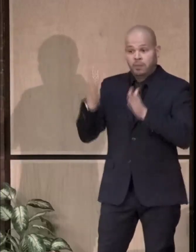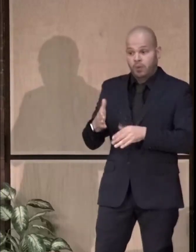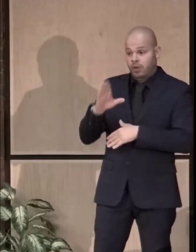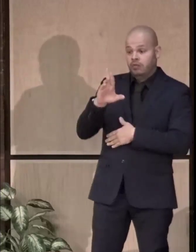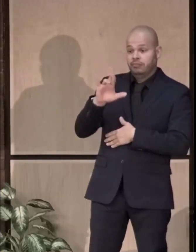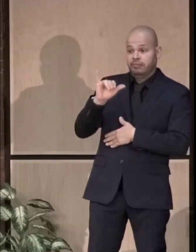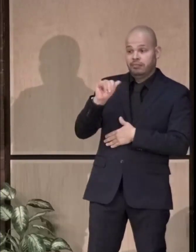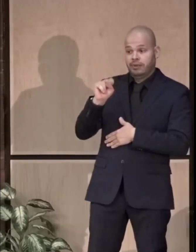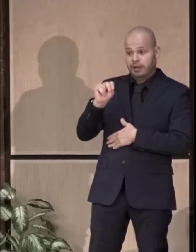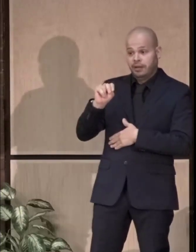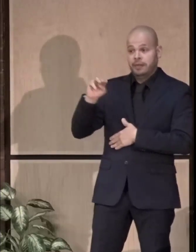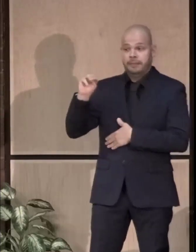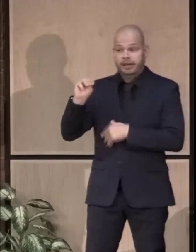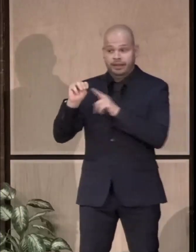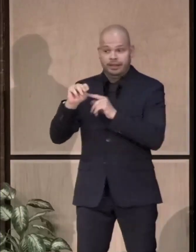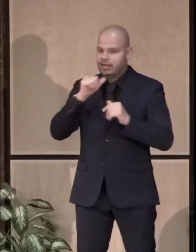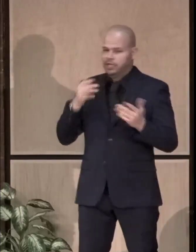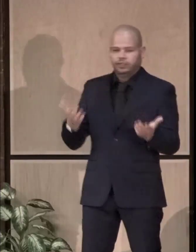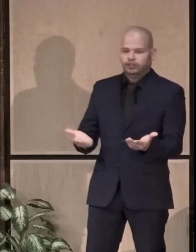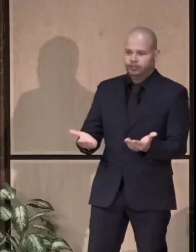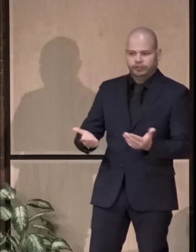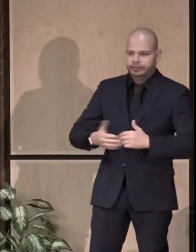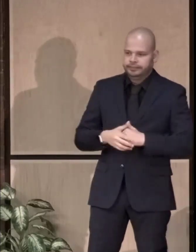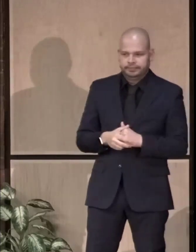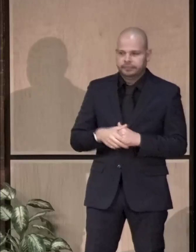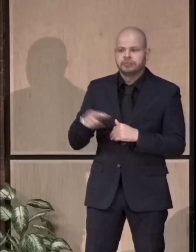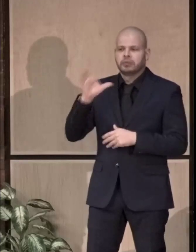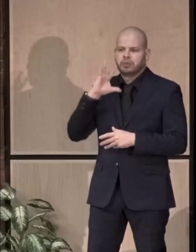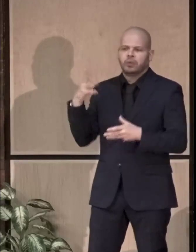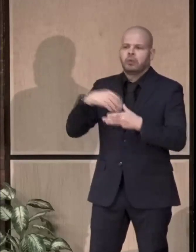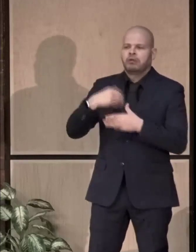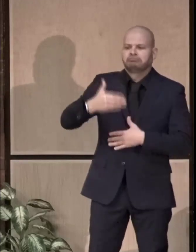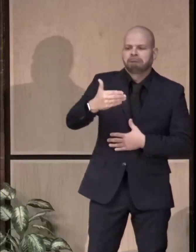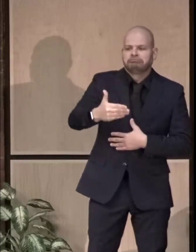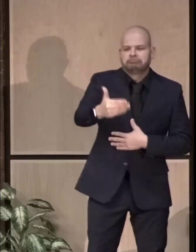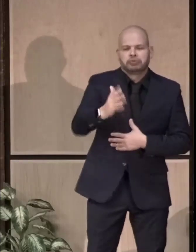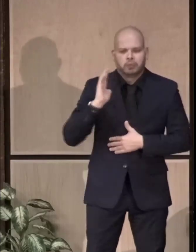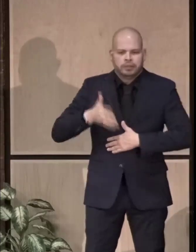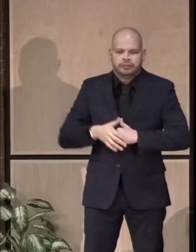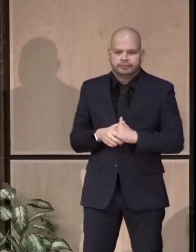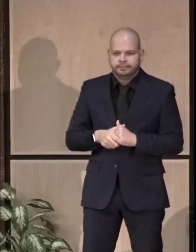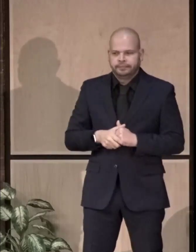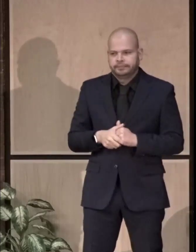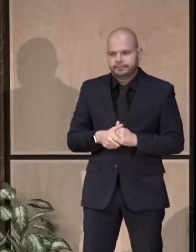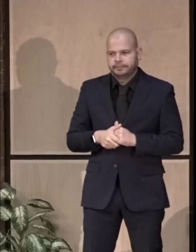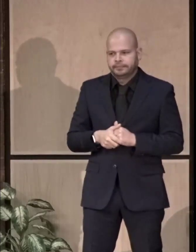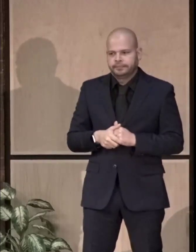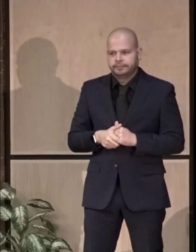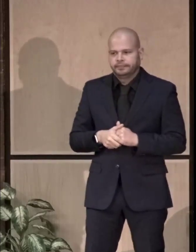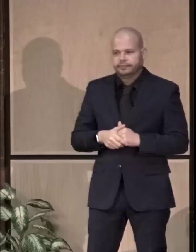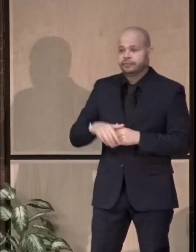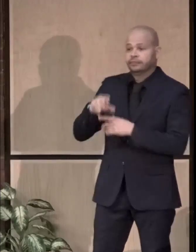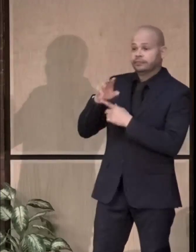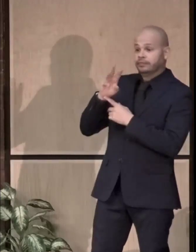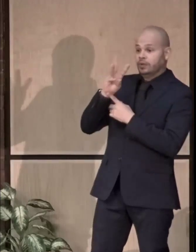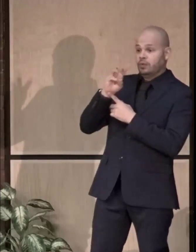not here with us today, but would be at future meetings. Let me begin by just making a statement for the